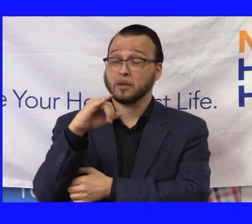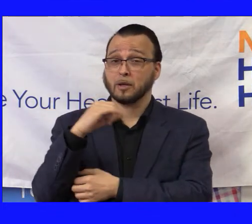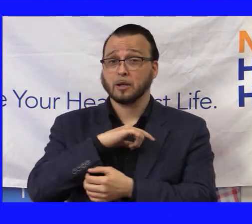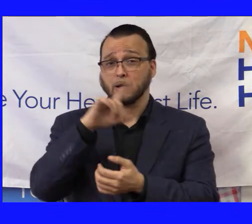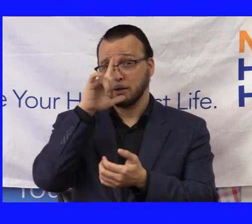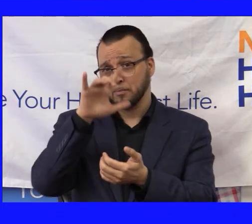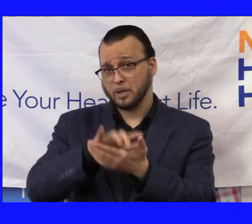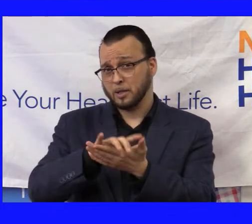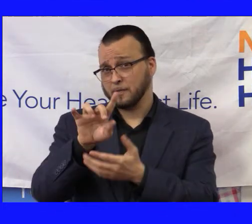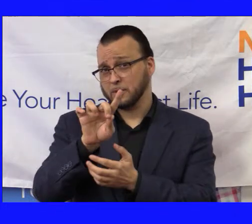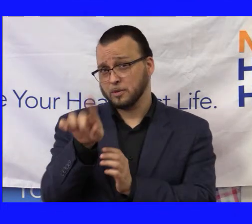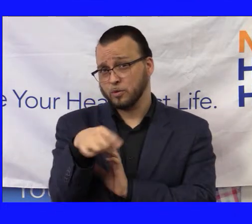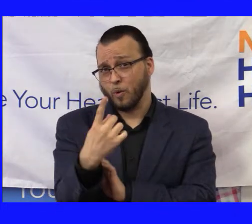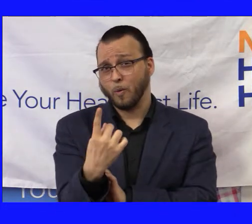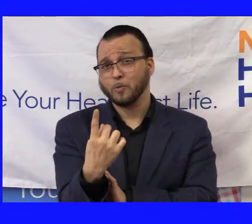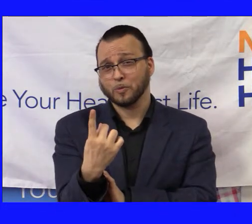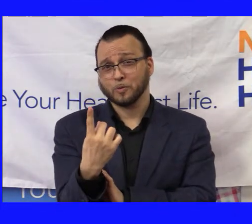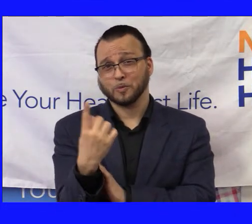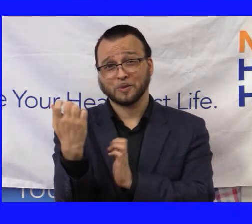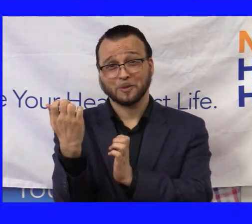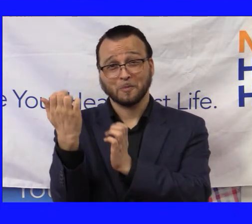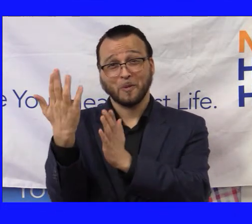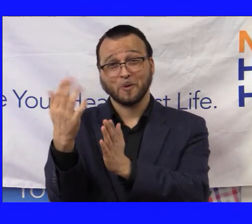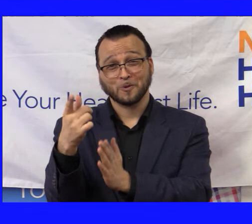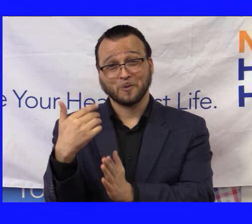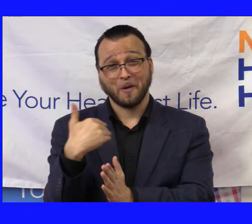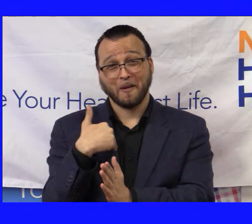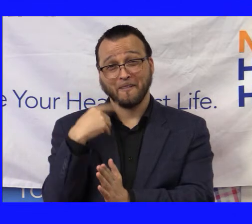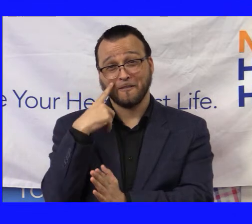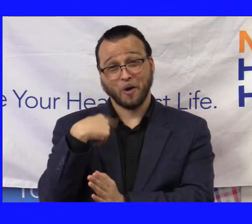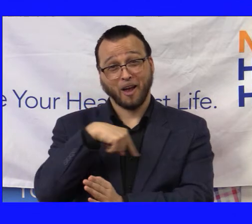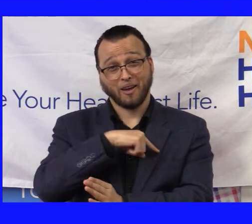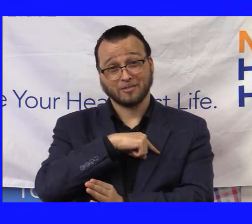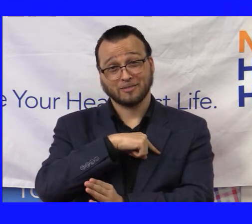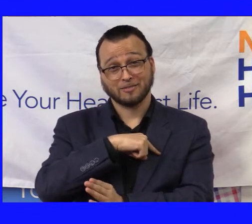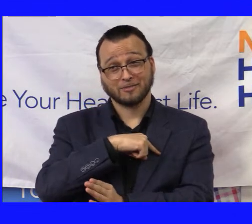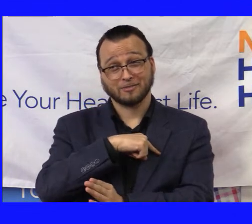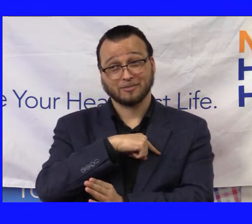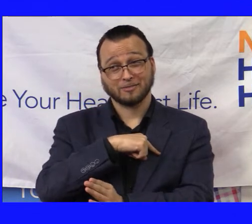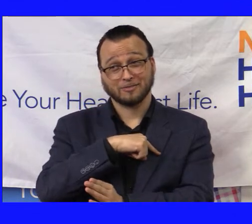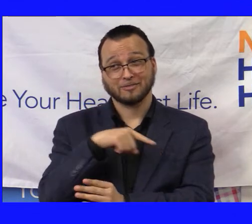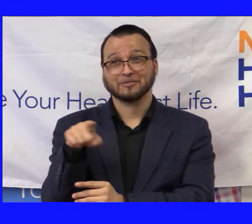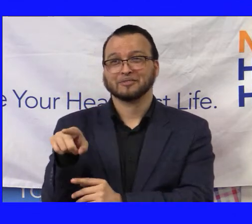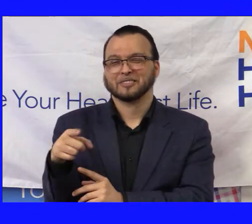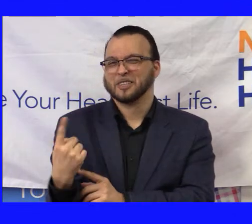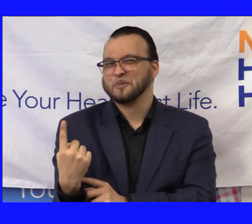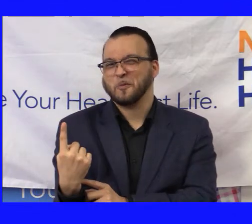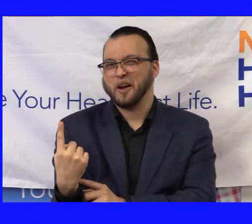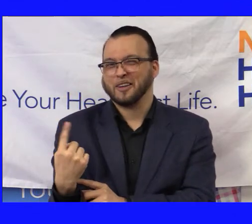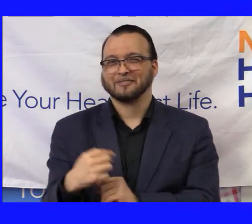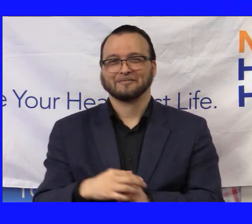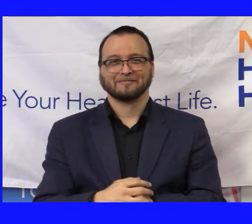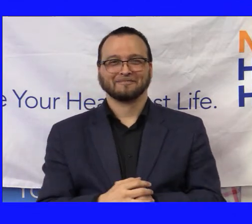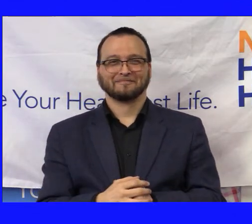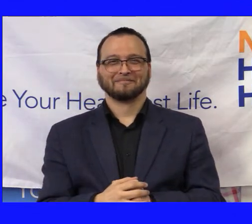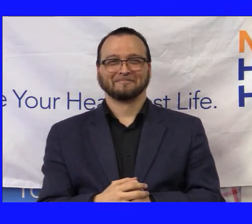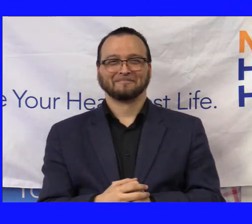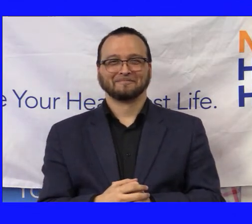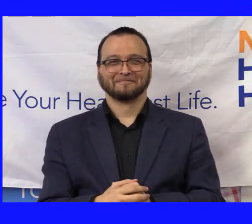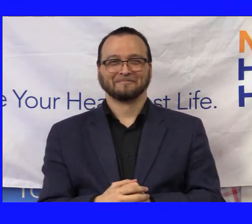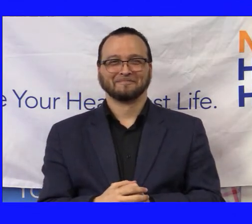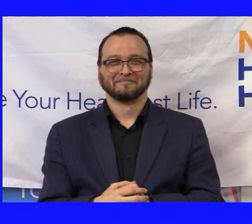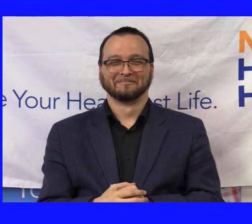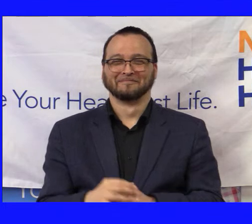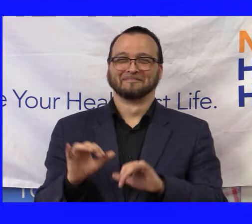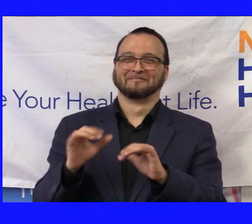only motion that you have for us, Christine? Yes, this month. This you